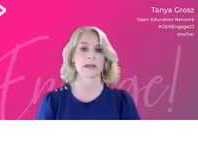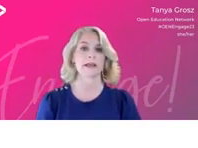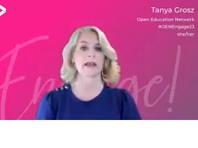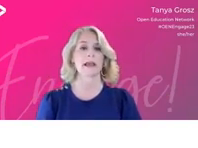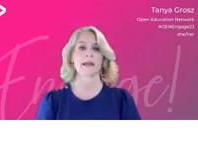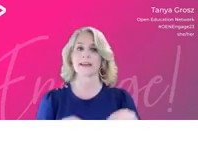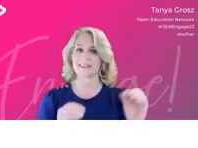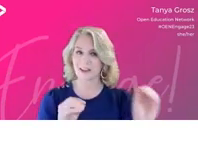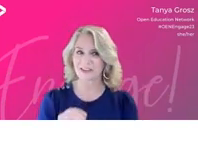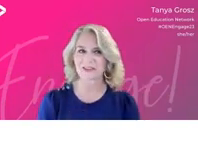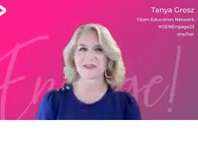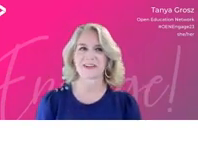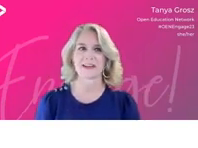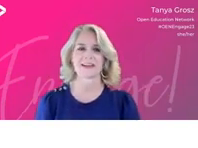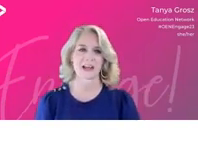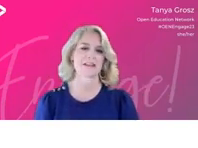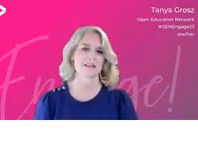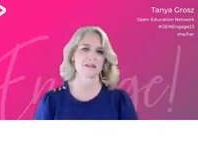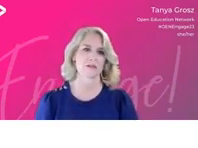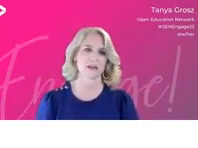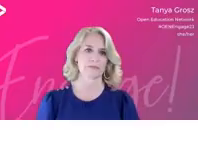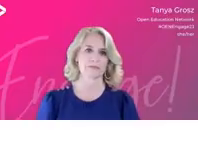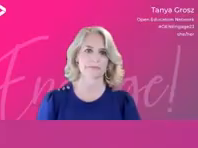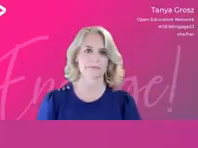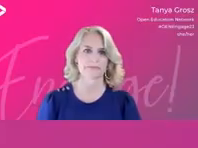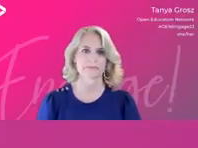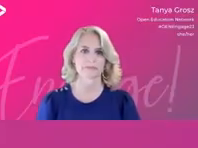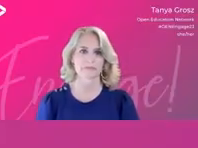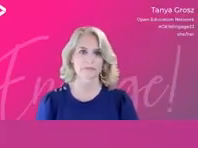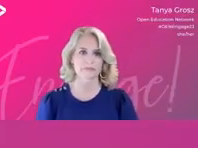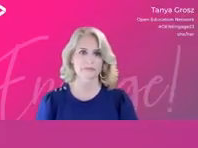equitable. And it's a solution, not the solution.